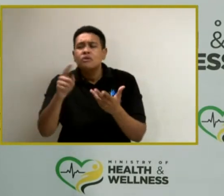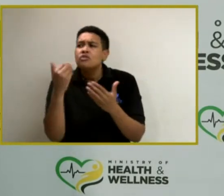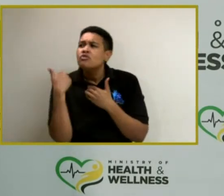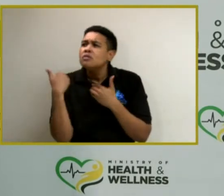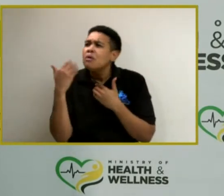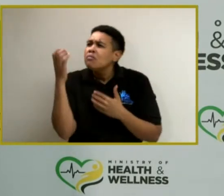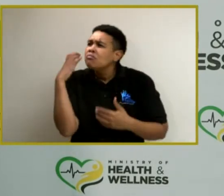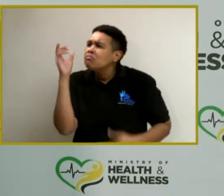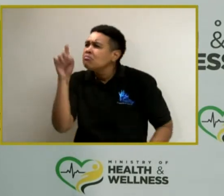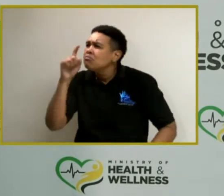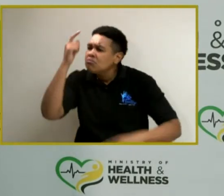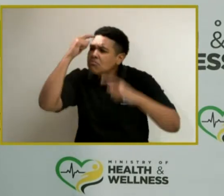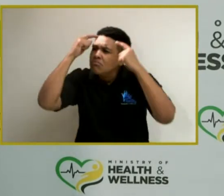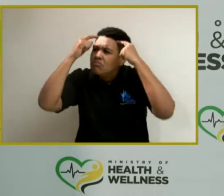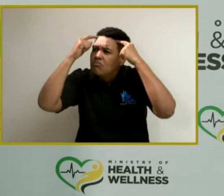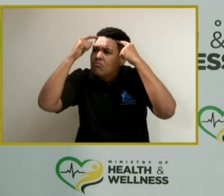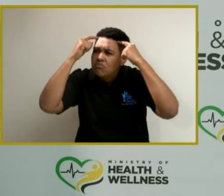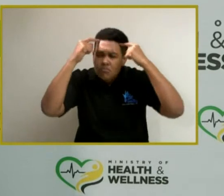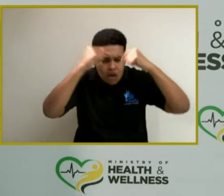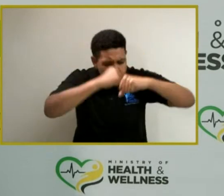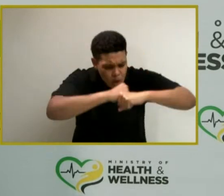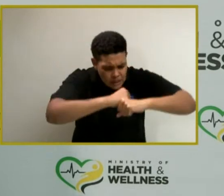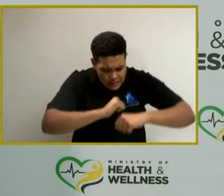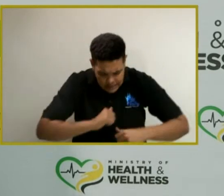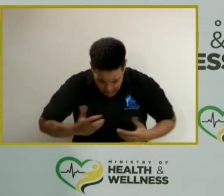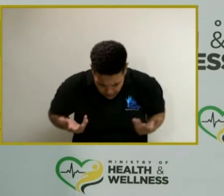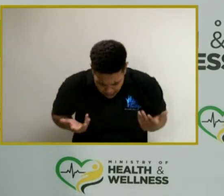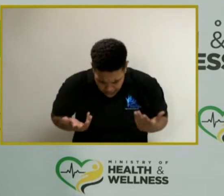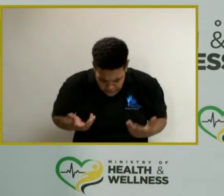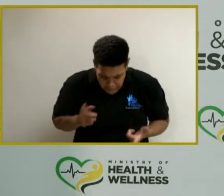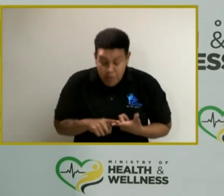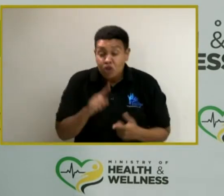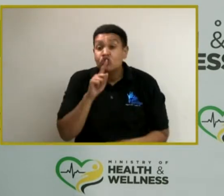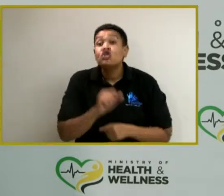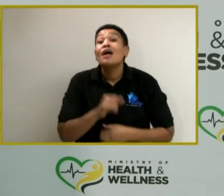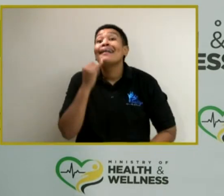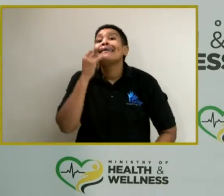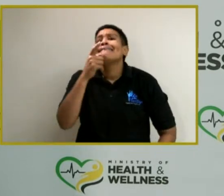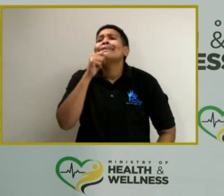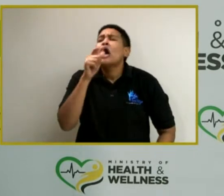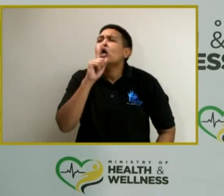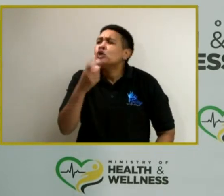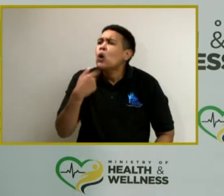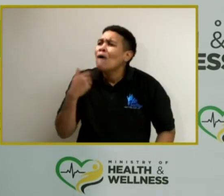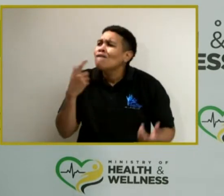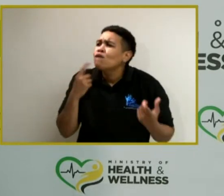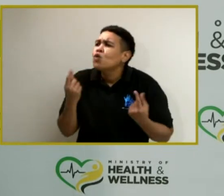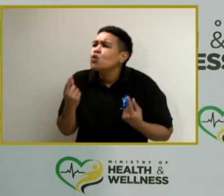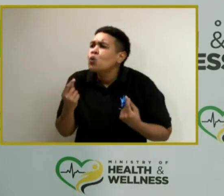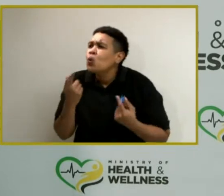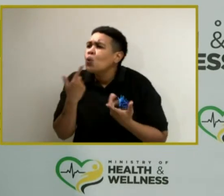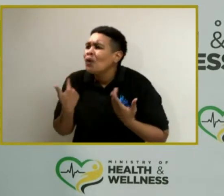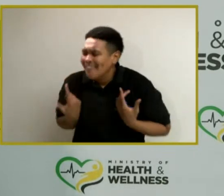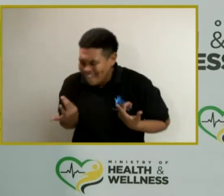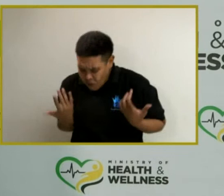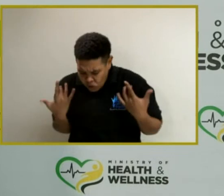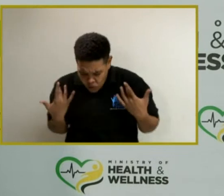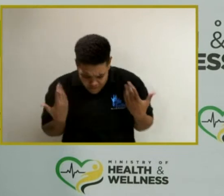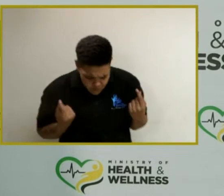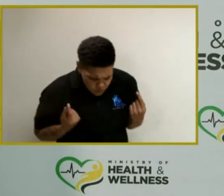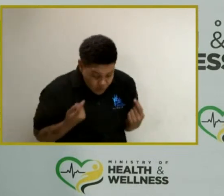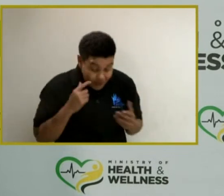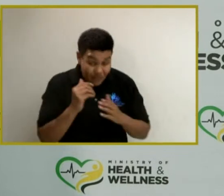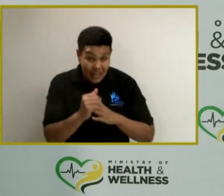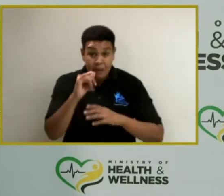responsibility should be to protect yourselves in the first instance, and certainly if you are not sure, you are guided by the Disaster